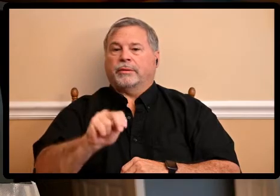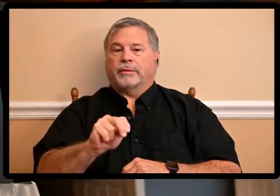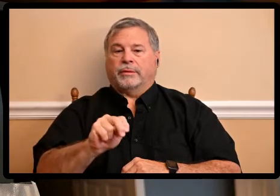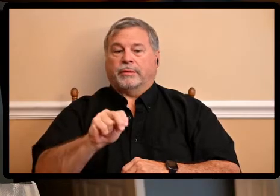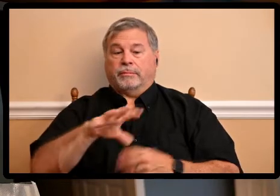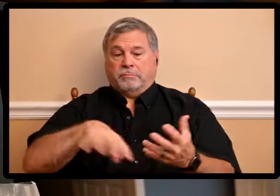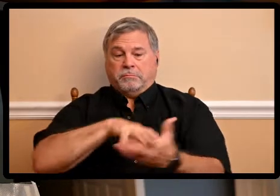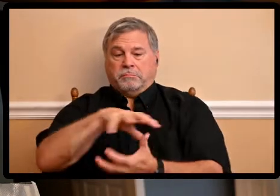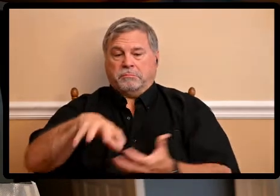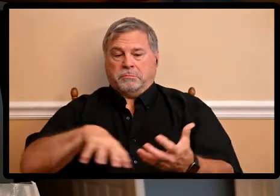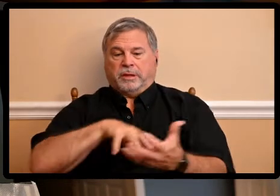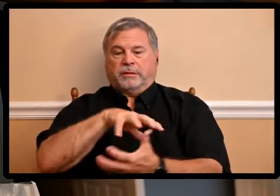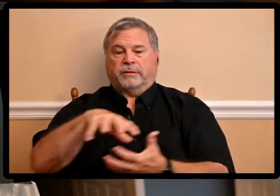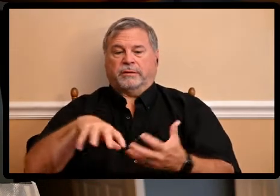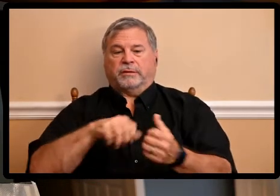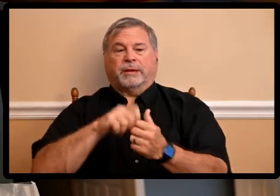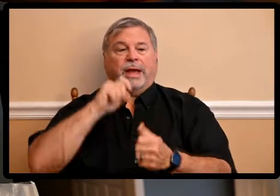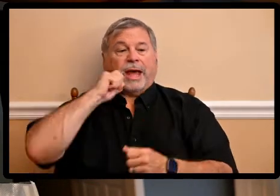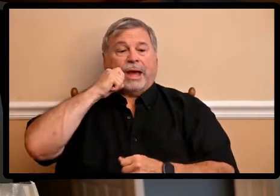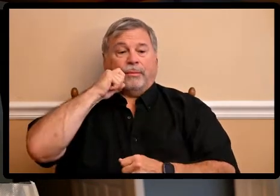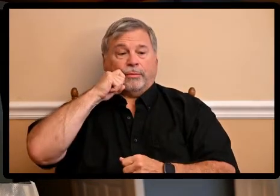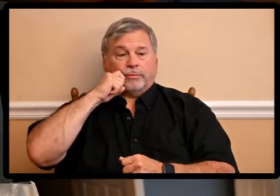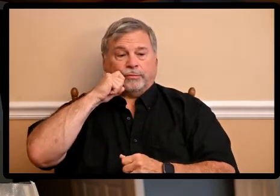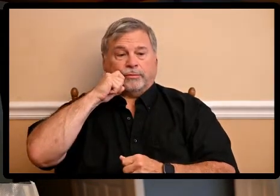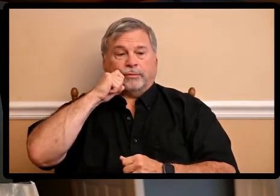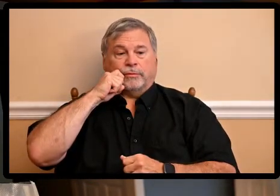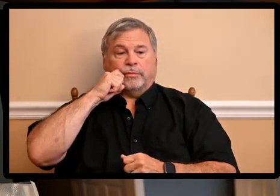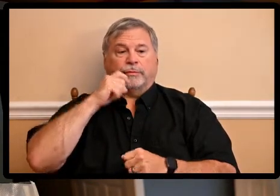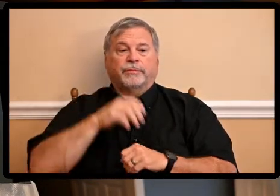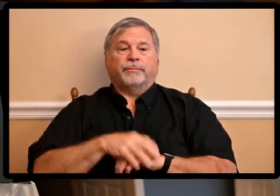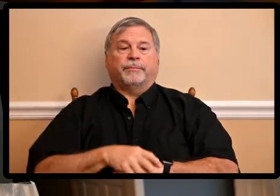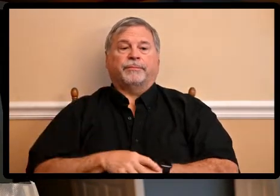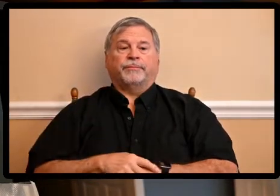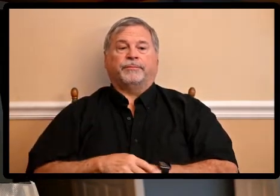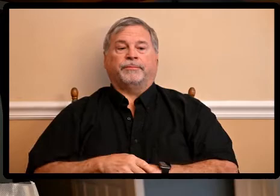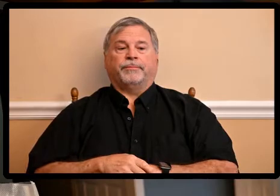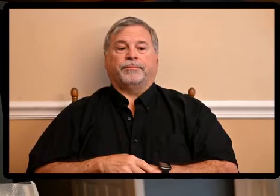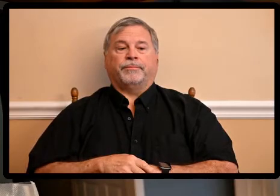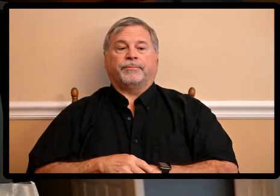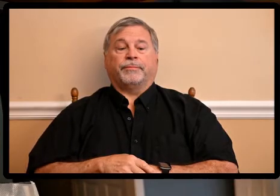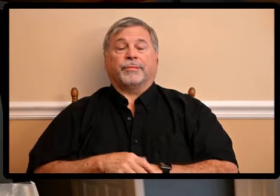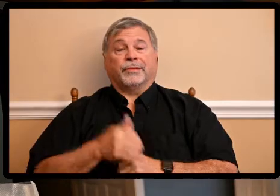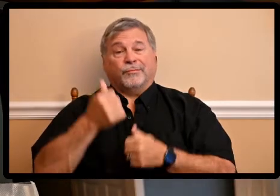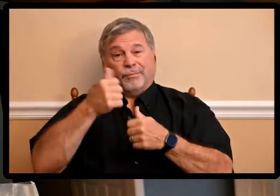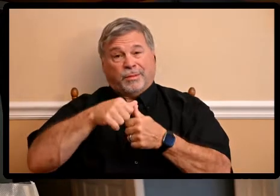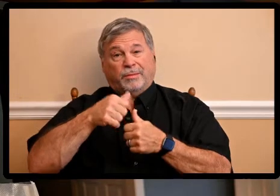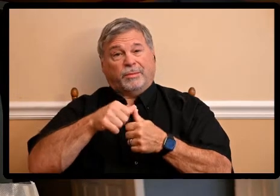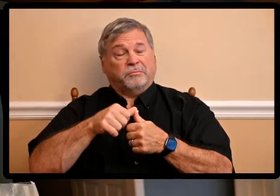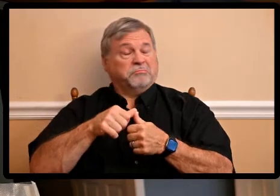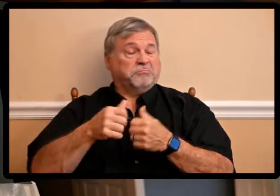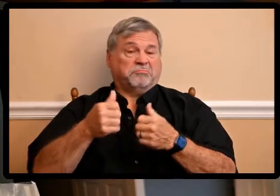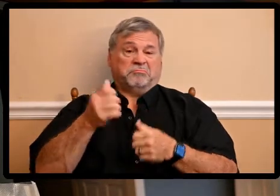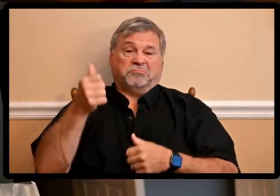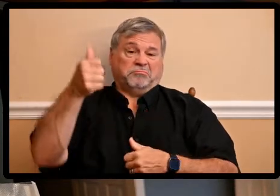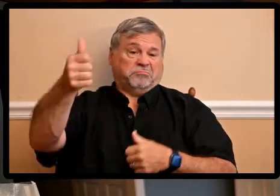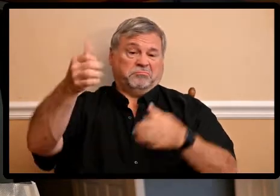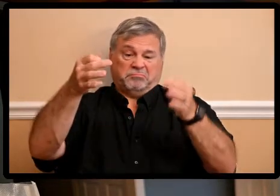that into all the apples that we have cut up here. Now remember, you can choose whatever type of apple you